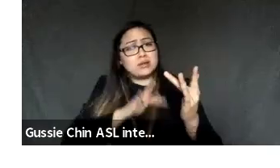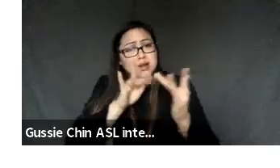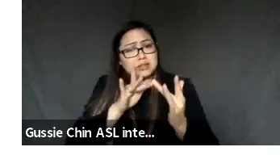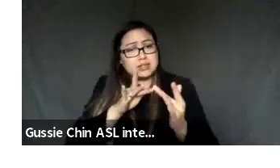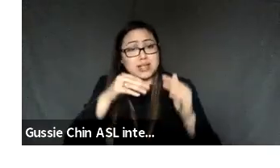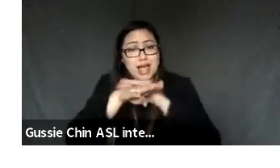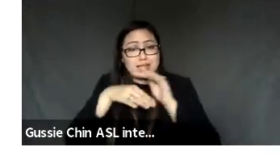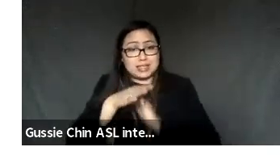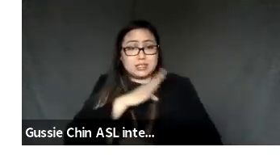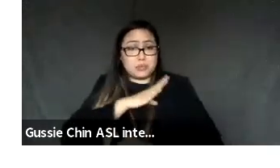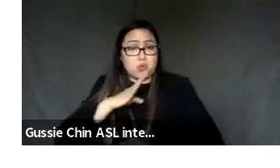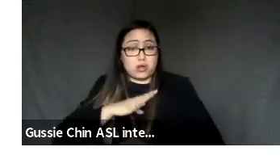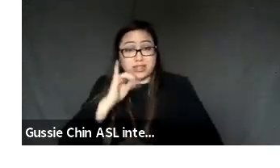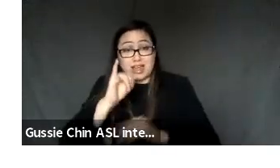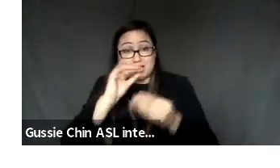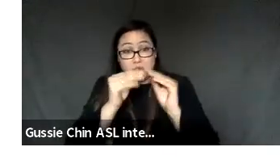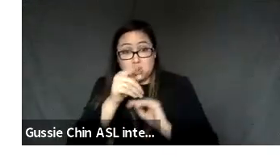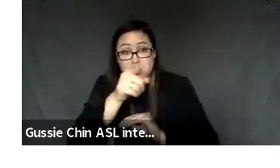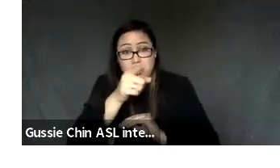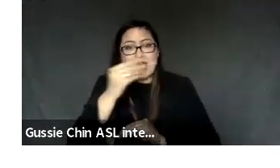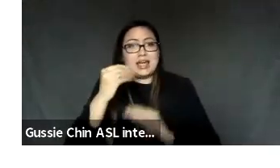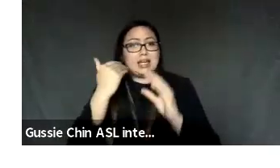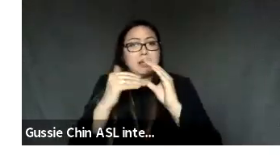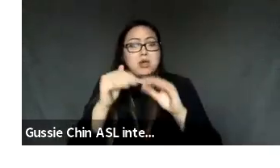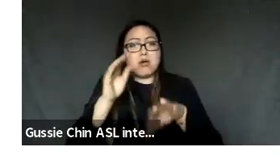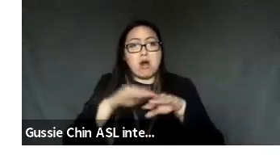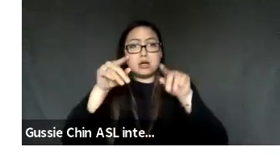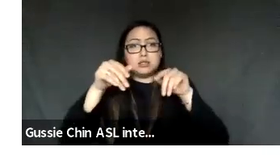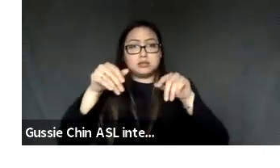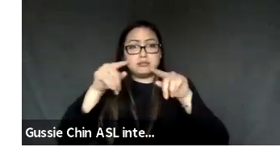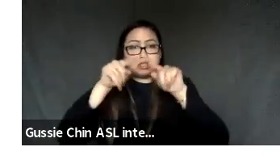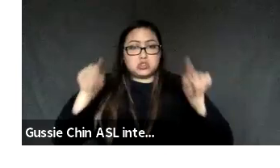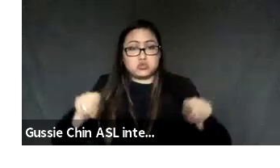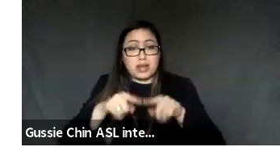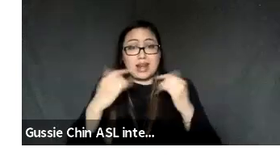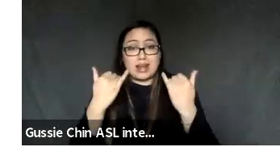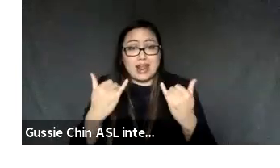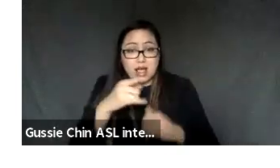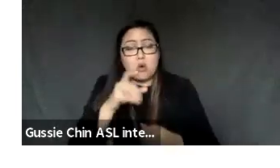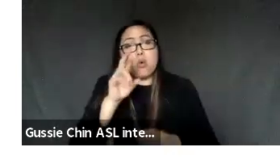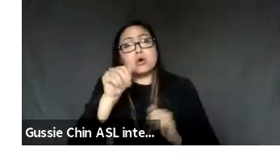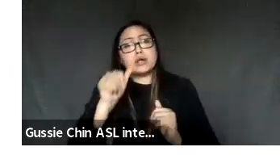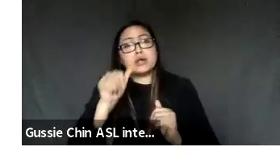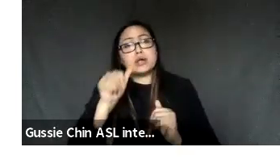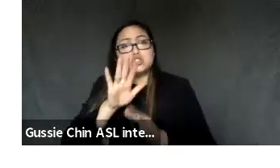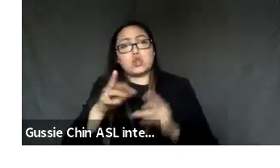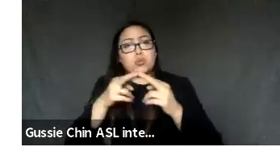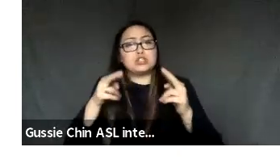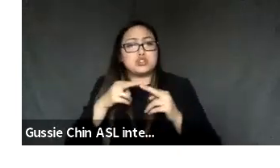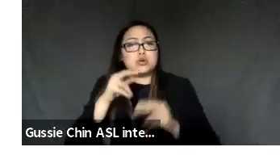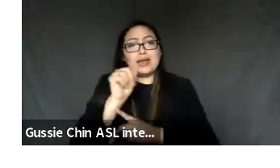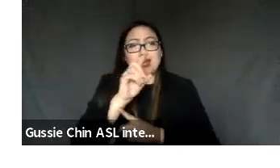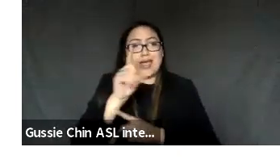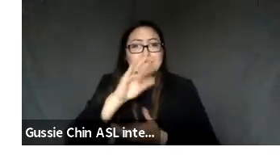there at that number and that email on the screen right now, or you can contact your regional ADA